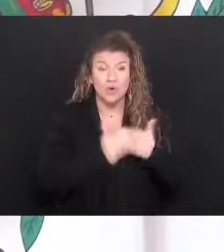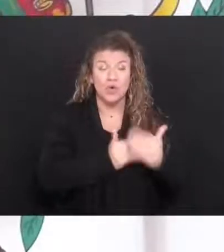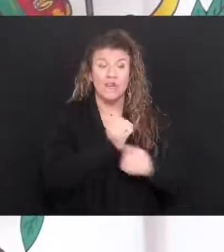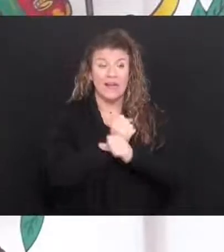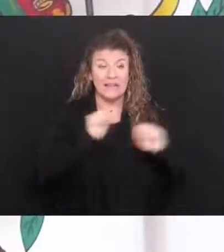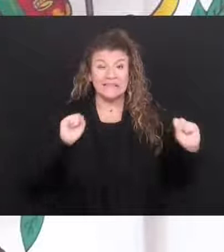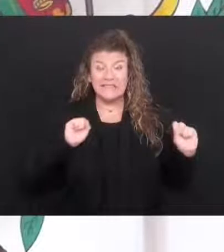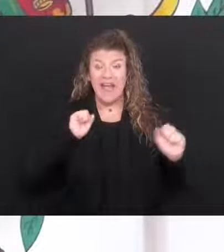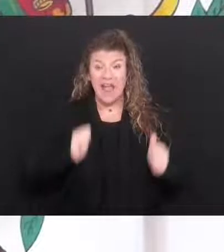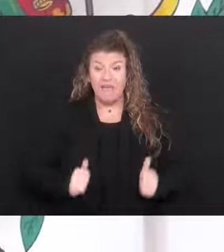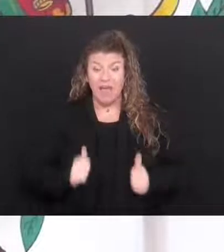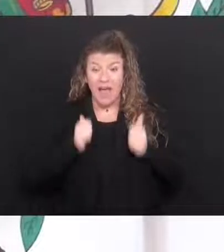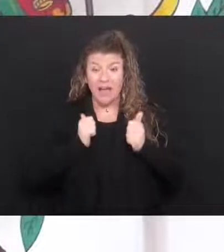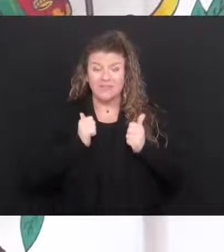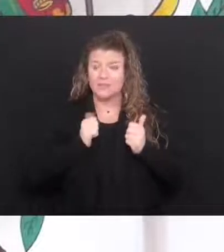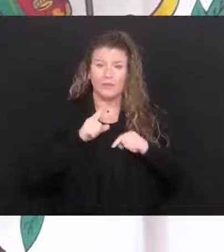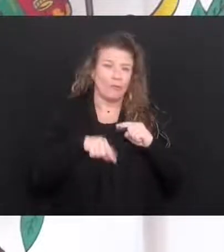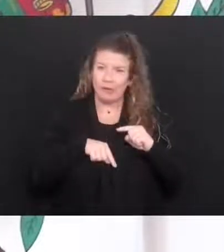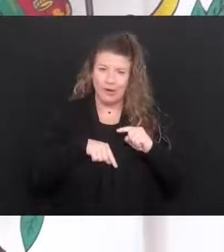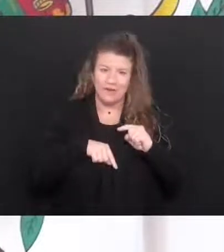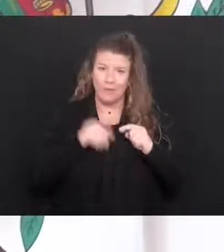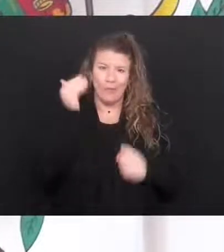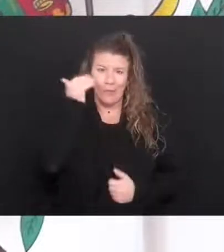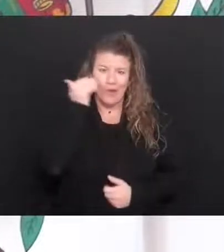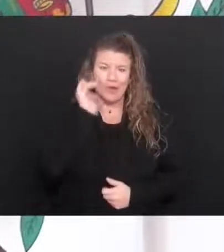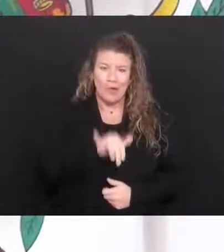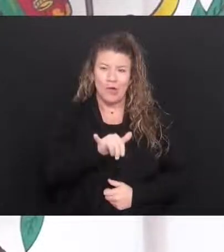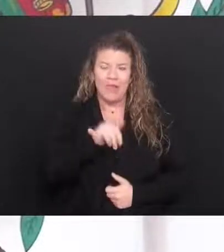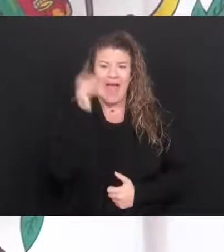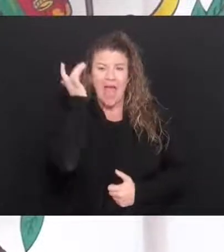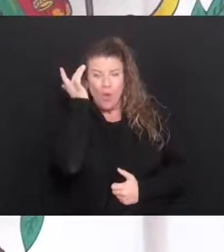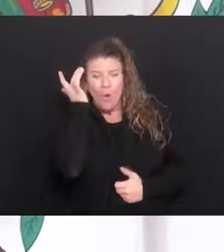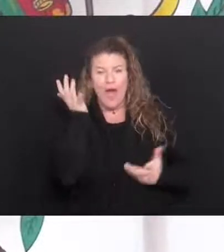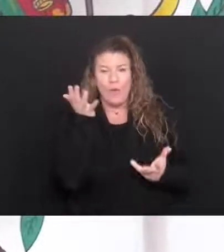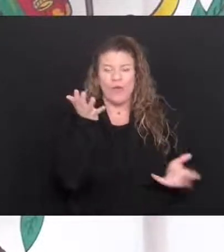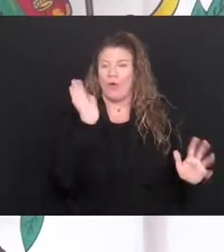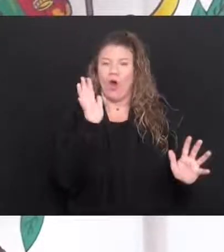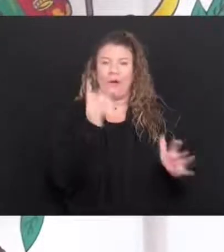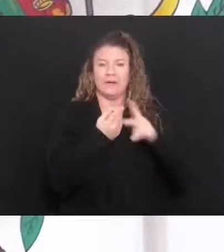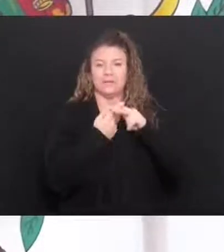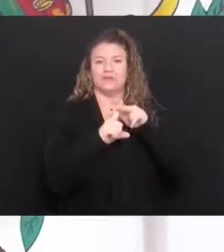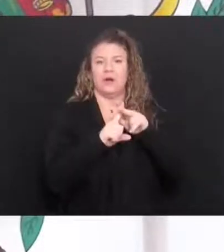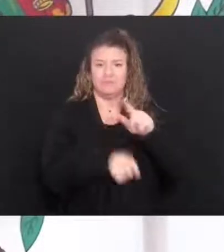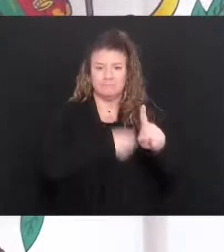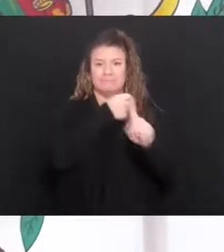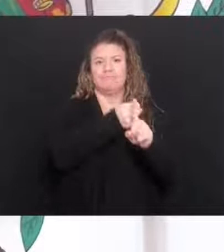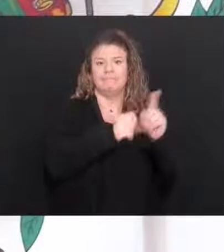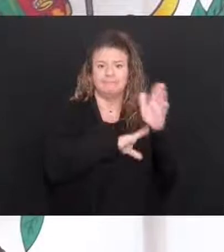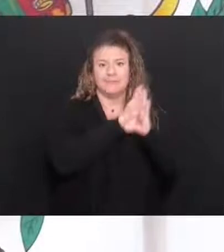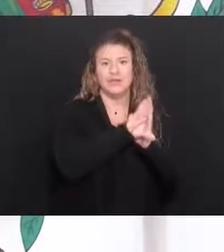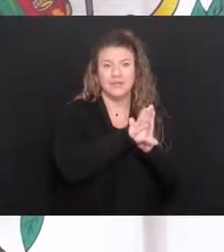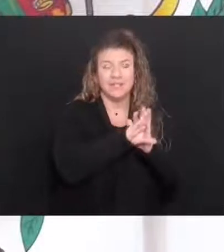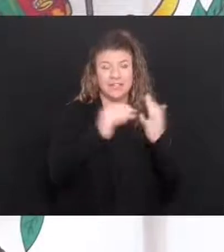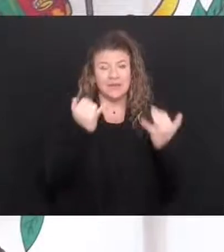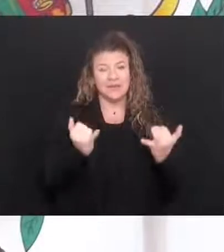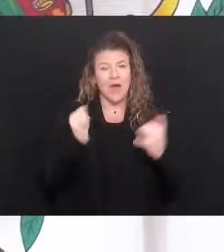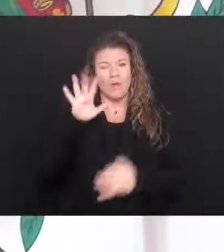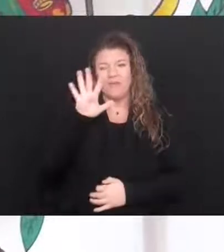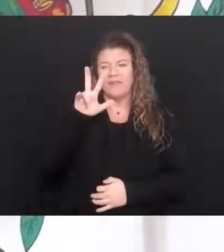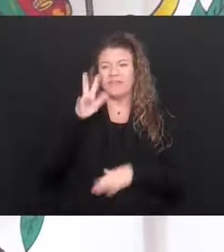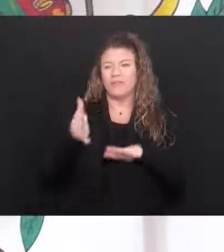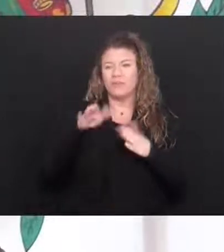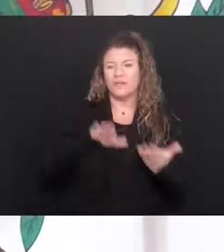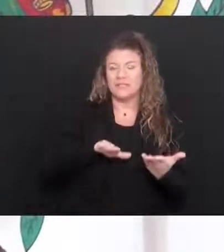people's lives, so because we were already in a spin cycle. 53 deaths. The